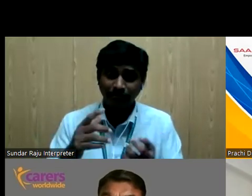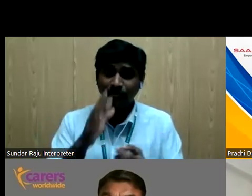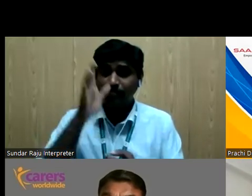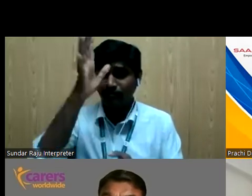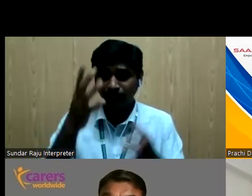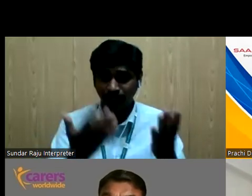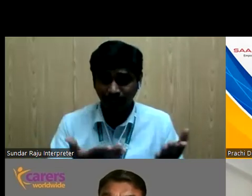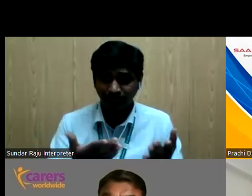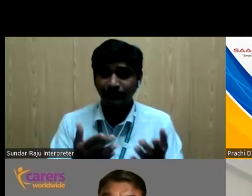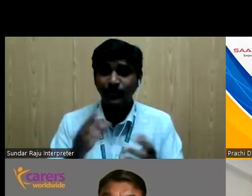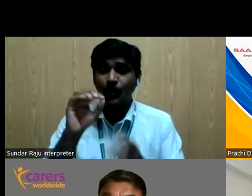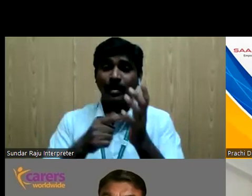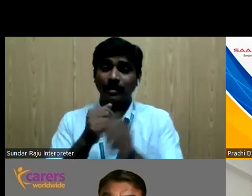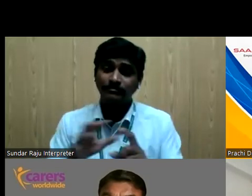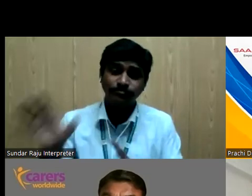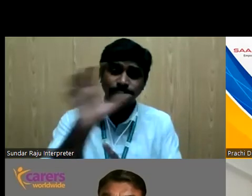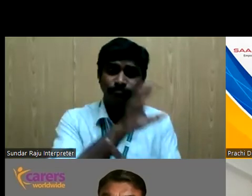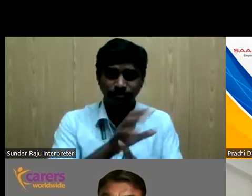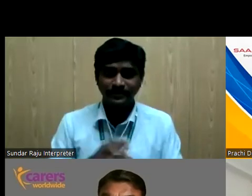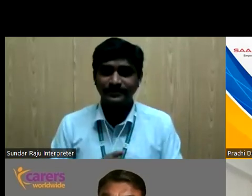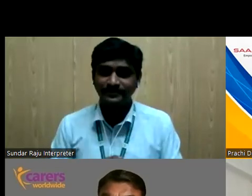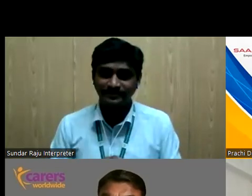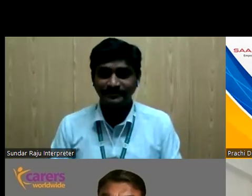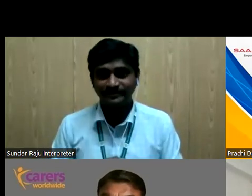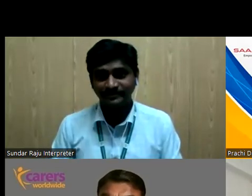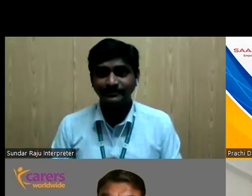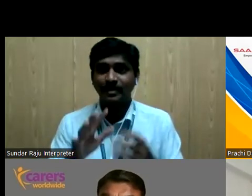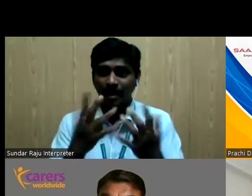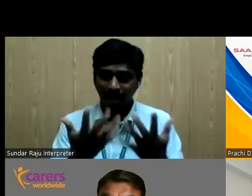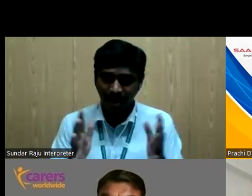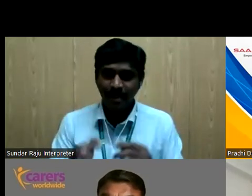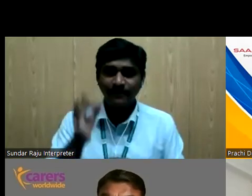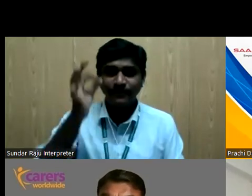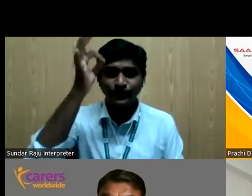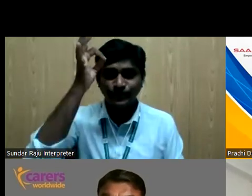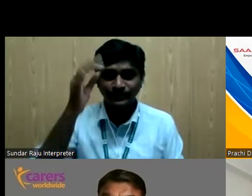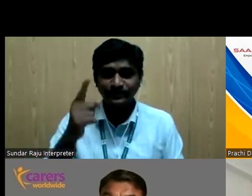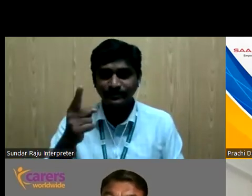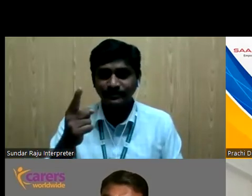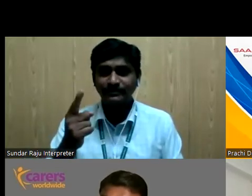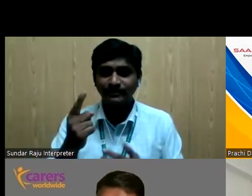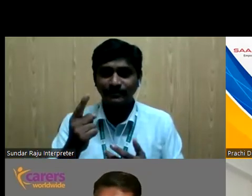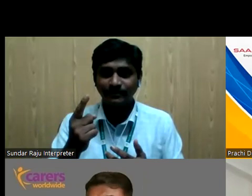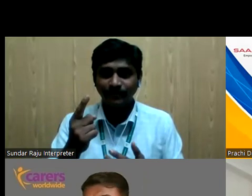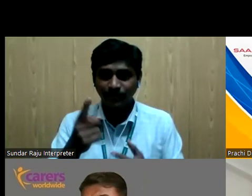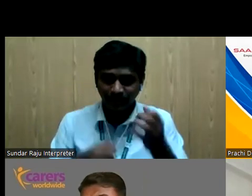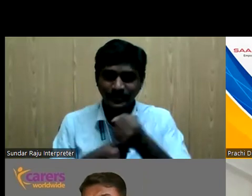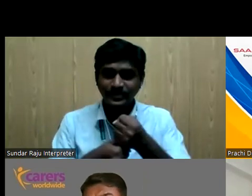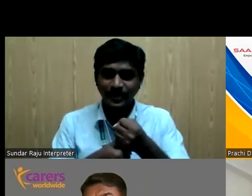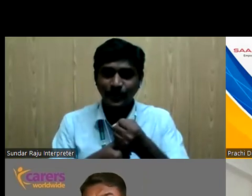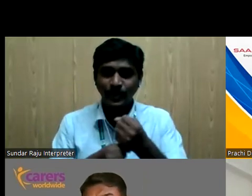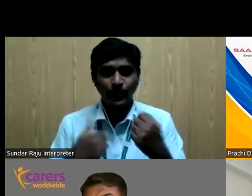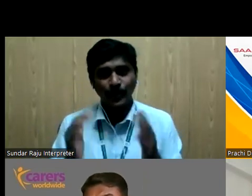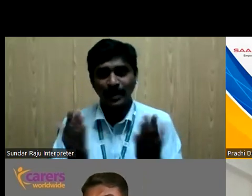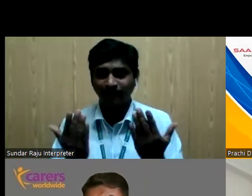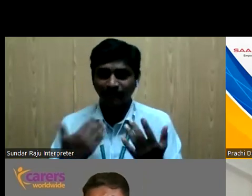and organization level. Thank you. Suppose any kind of a future in from the collaborative kind of support, so we are